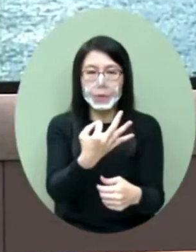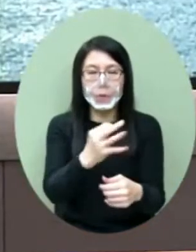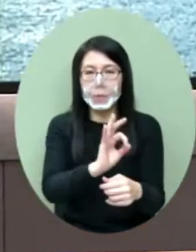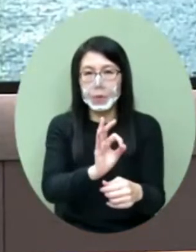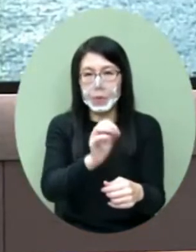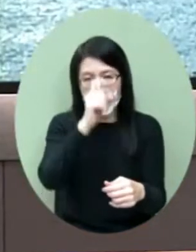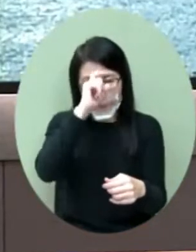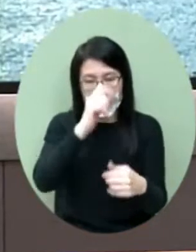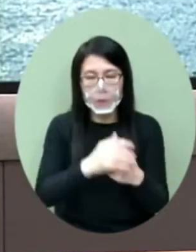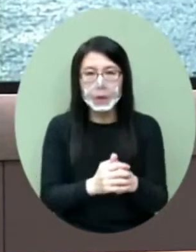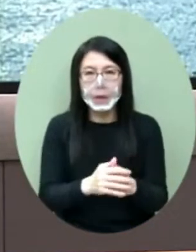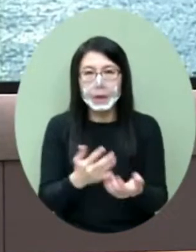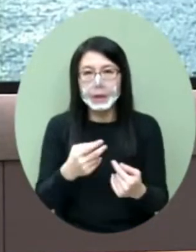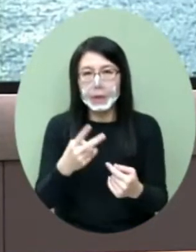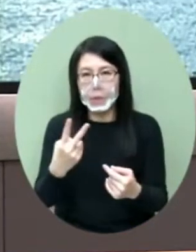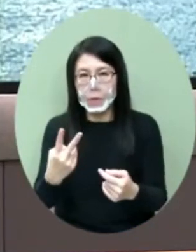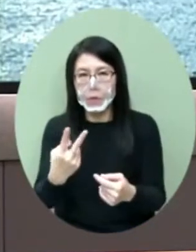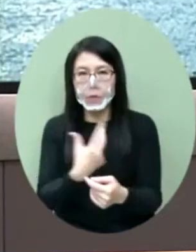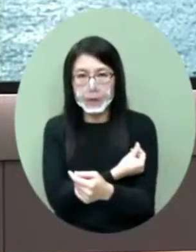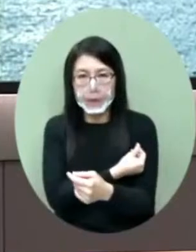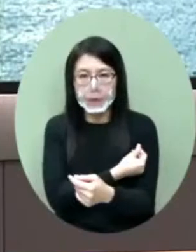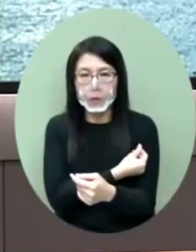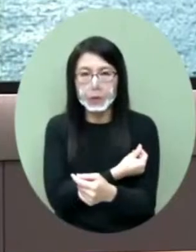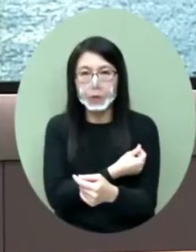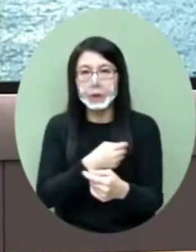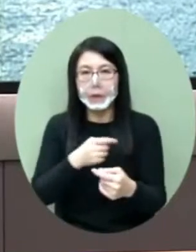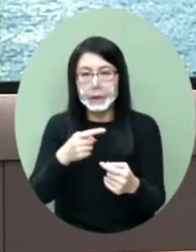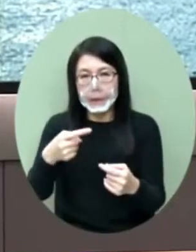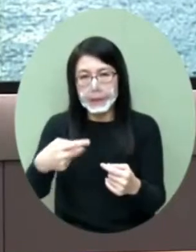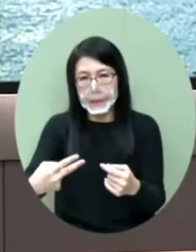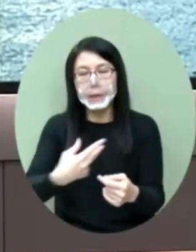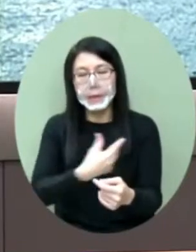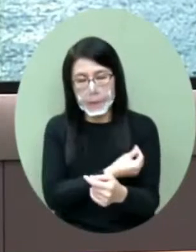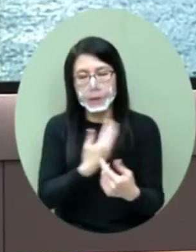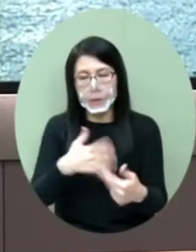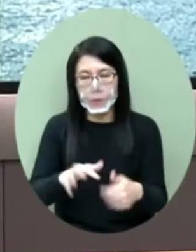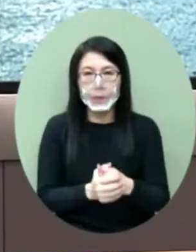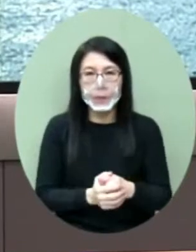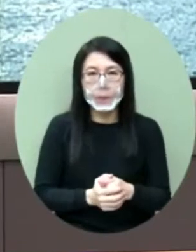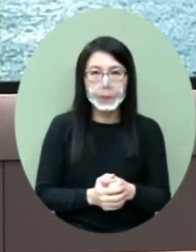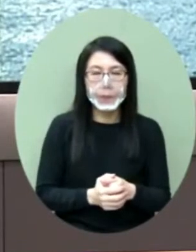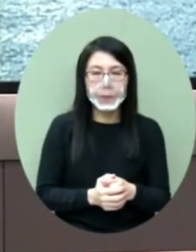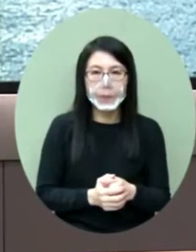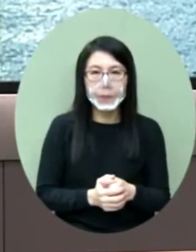have not received any vaccination. 2 had 2 doses.